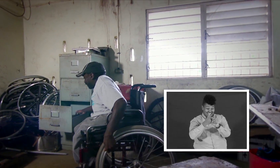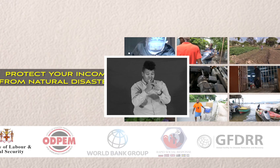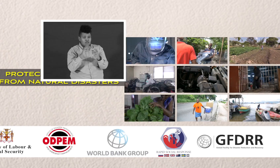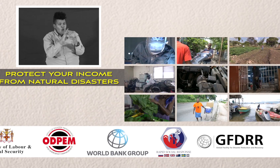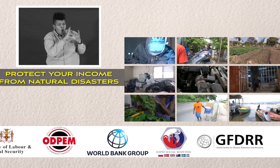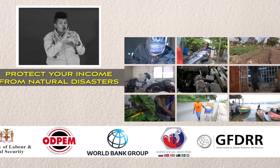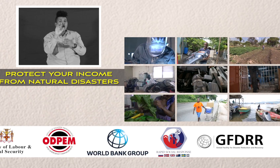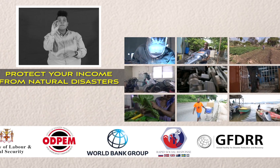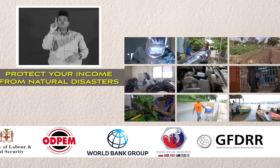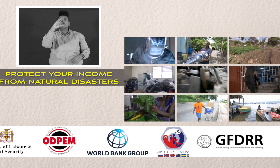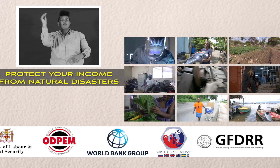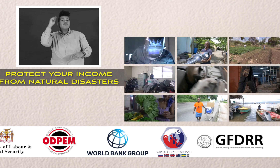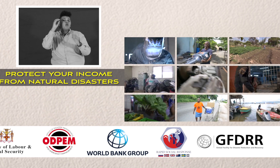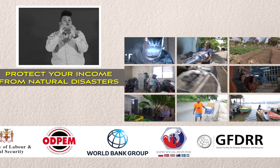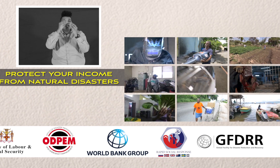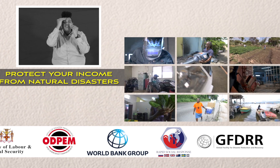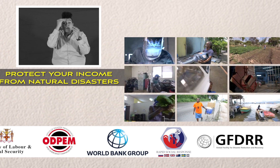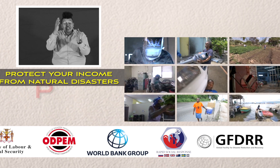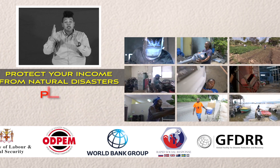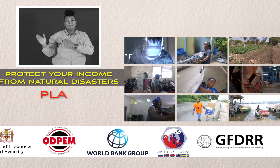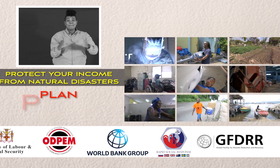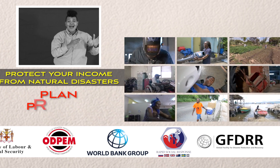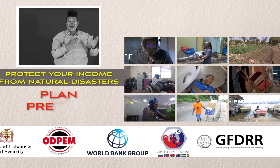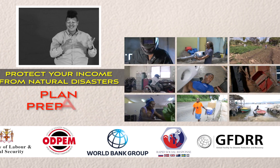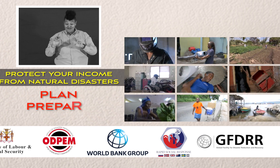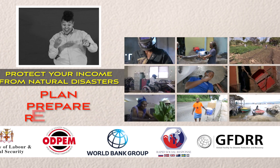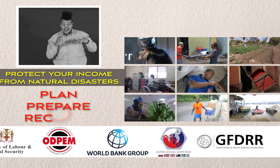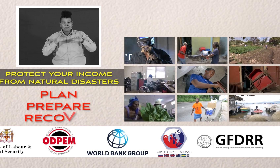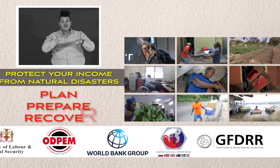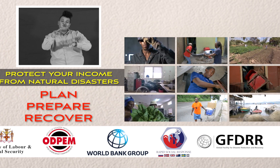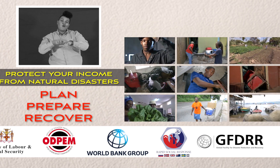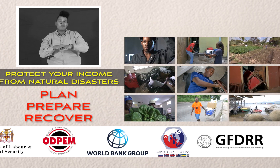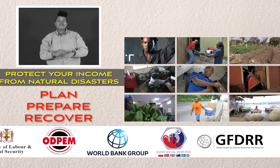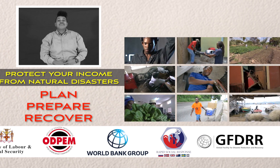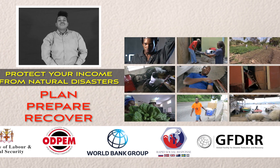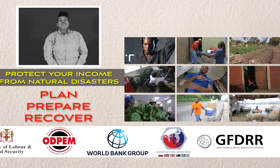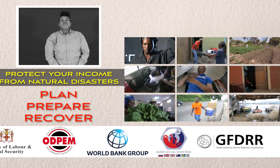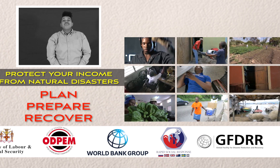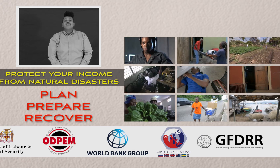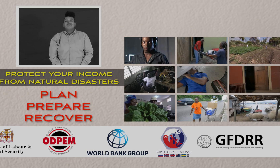coordinator at your municipal corporation for more information. Plan. Prepare. Recover.